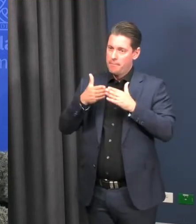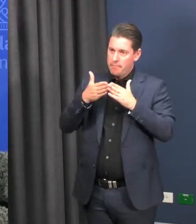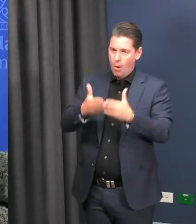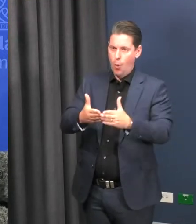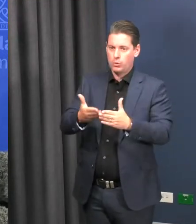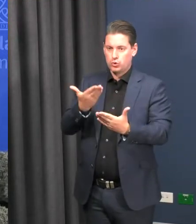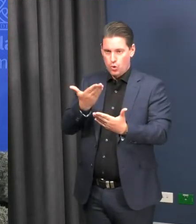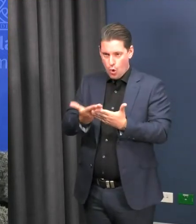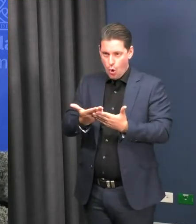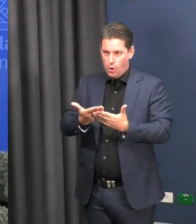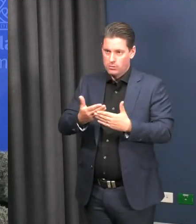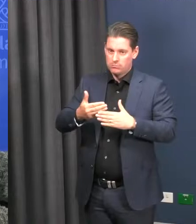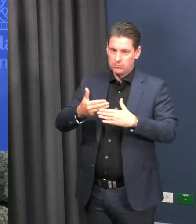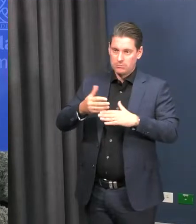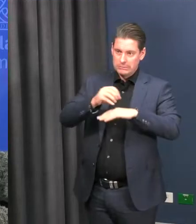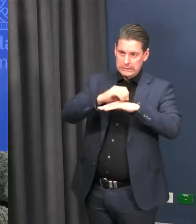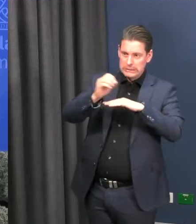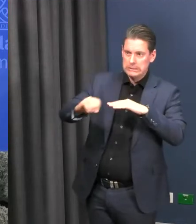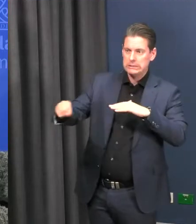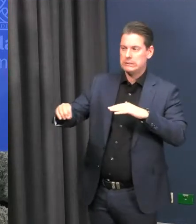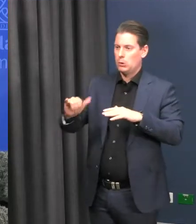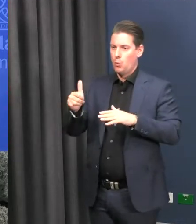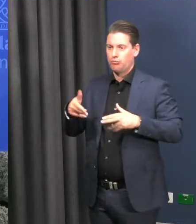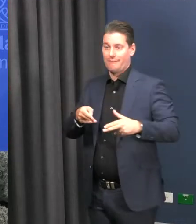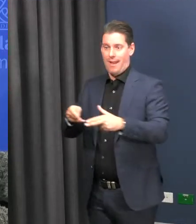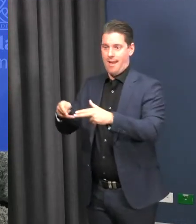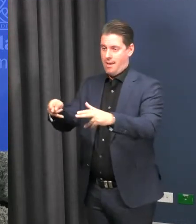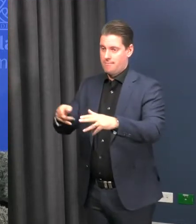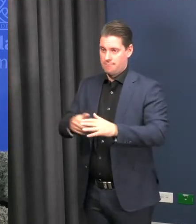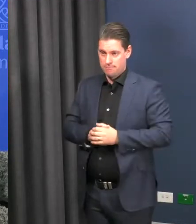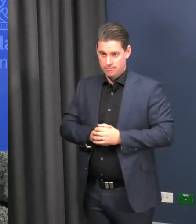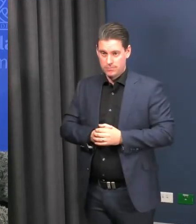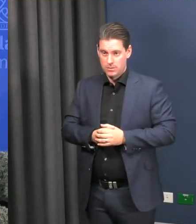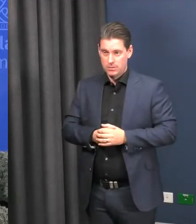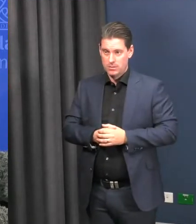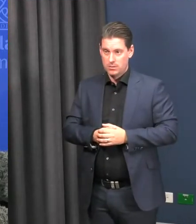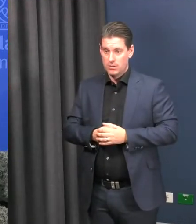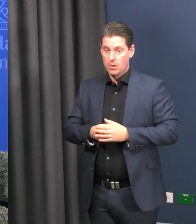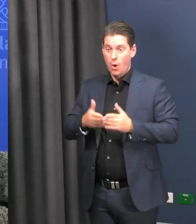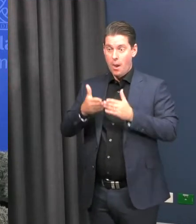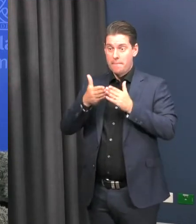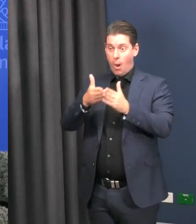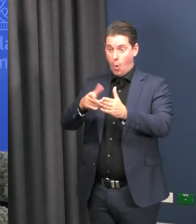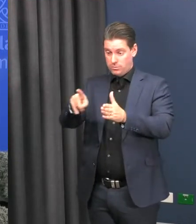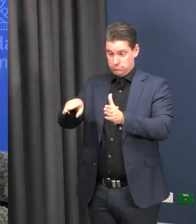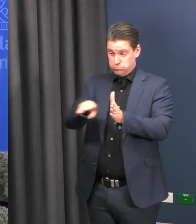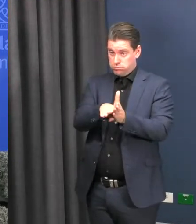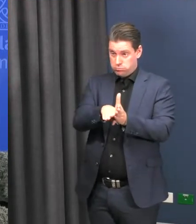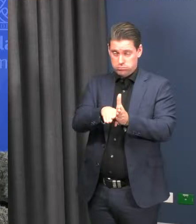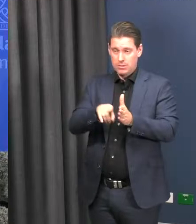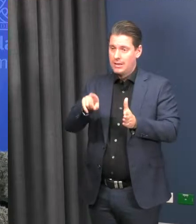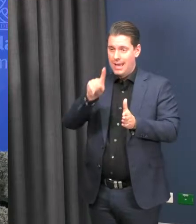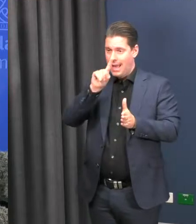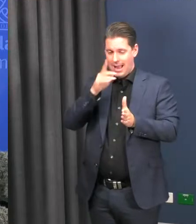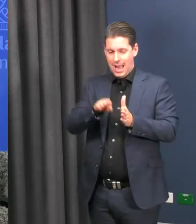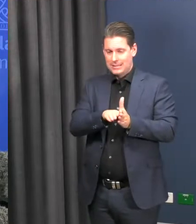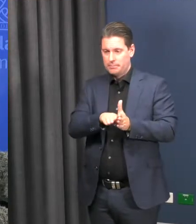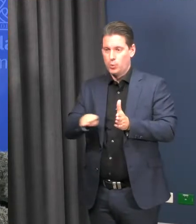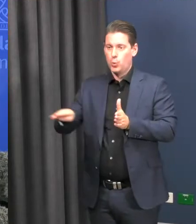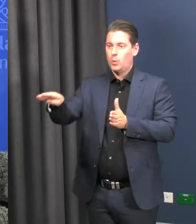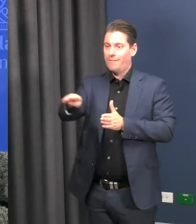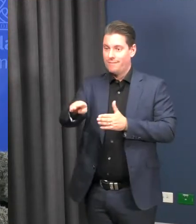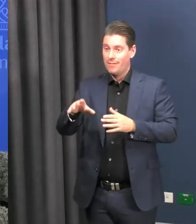permission from the Brisbane Harbour Master. So to be clear, all boats on moorings must not leave position between Double Island